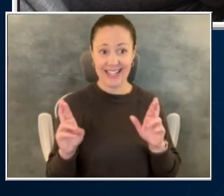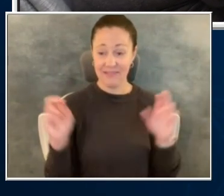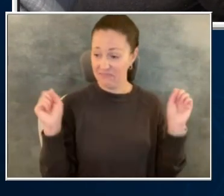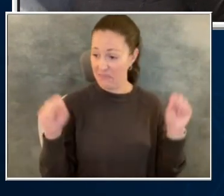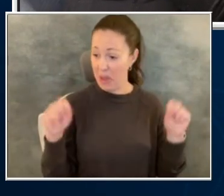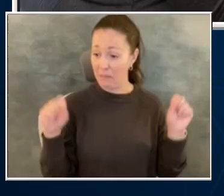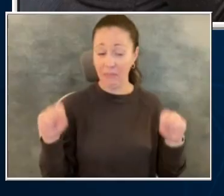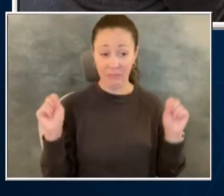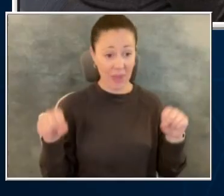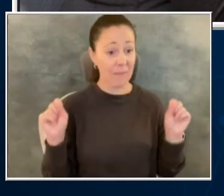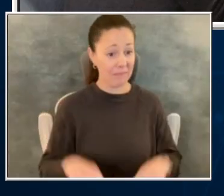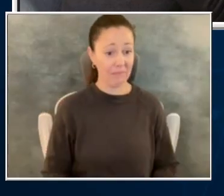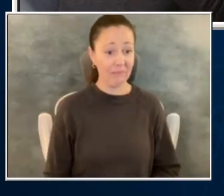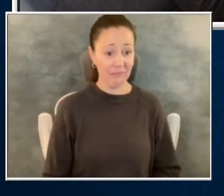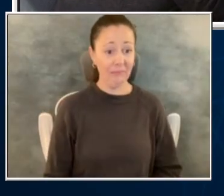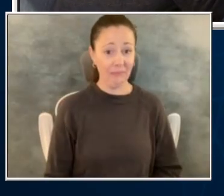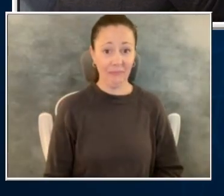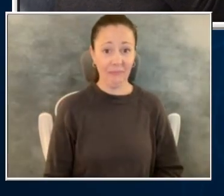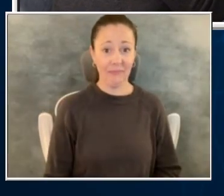am. Okay.